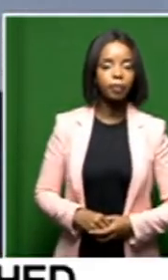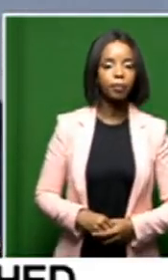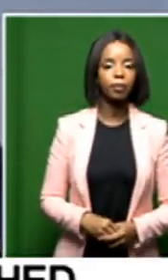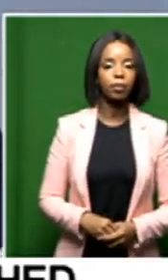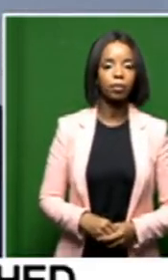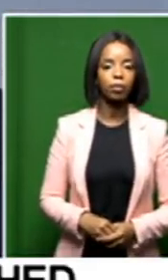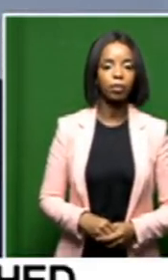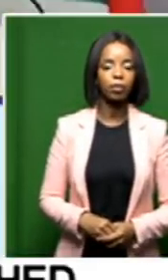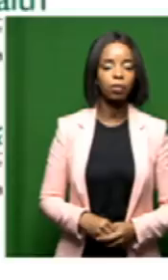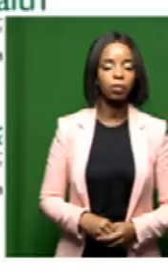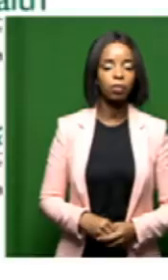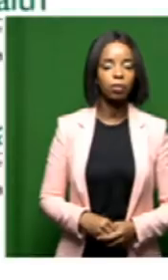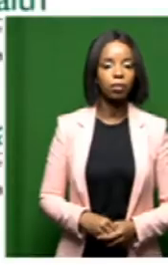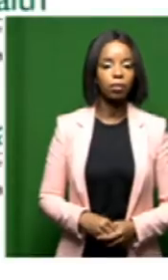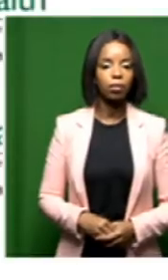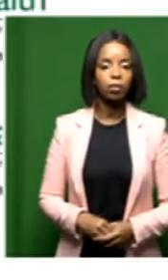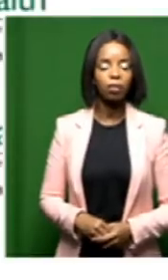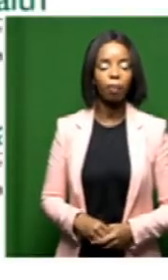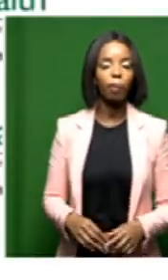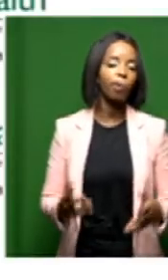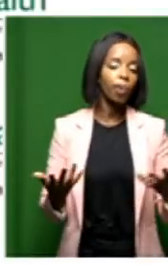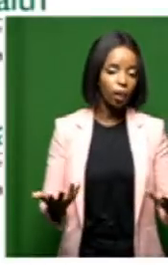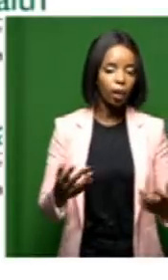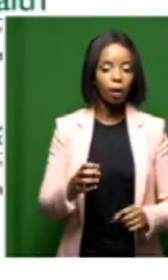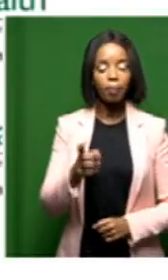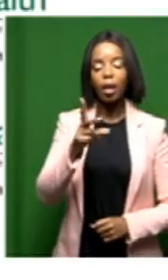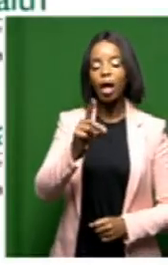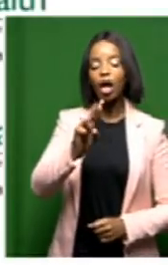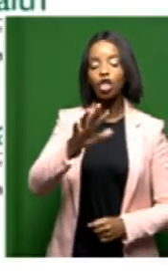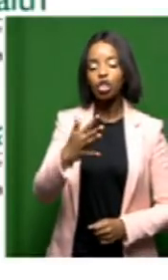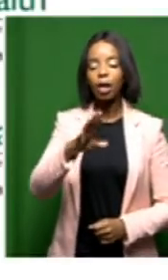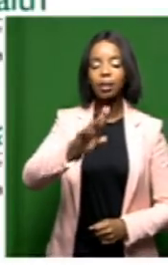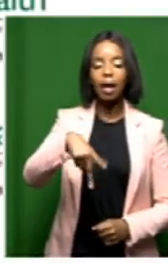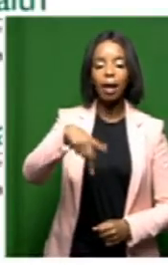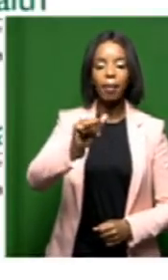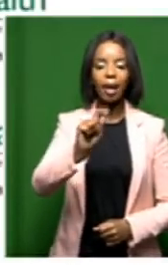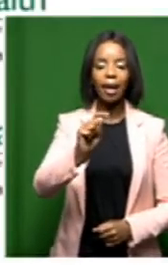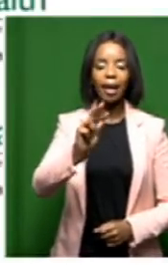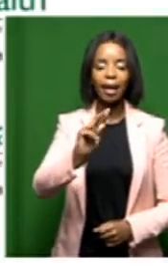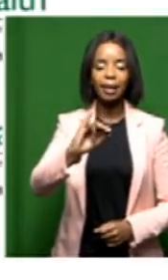Well, according to Dr. Patrick Soon-Shiong,